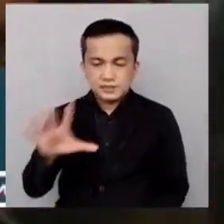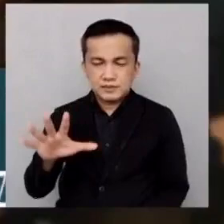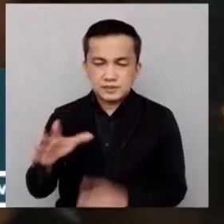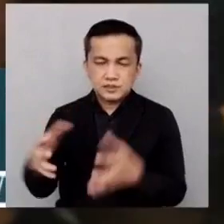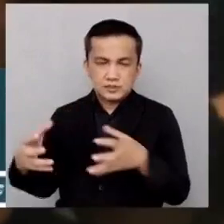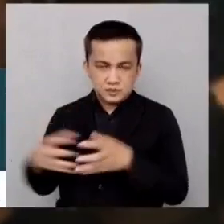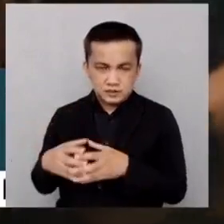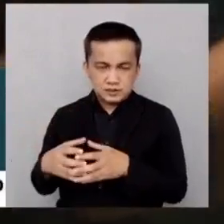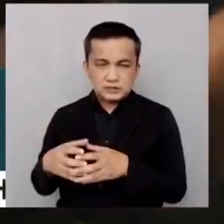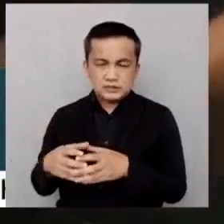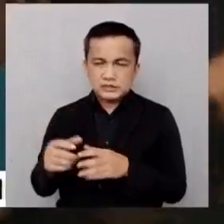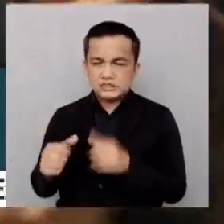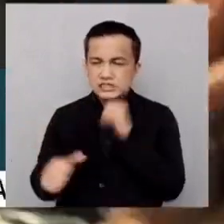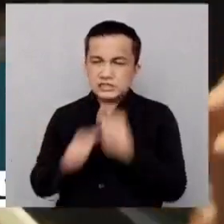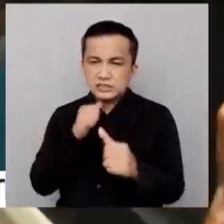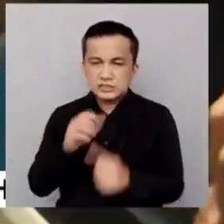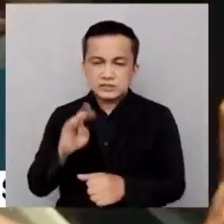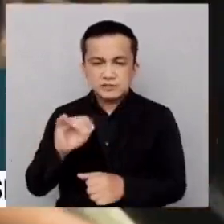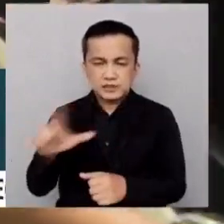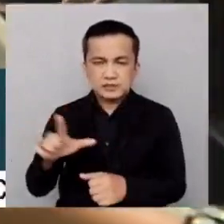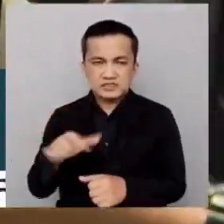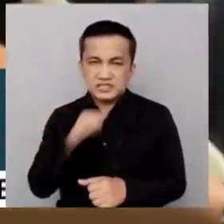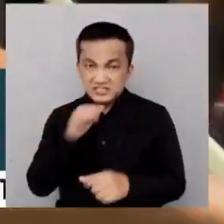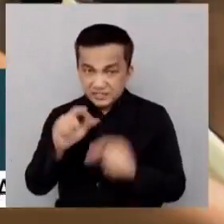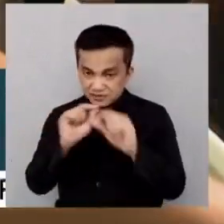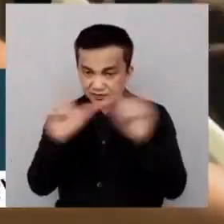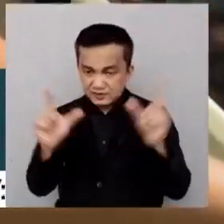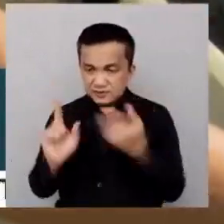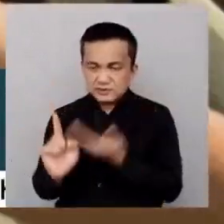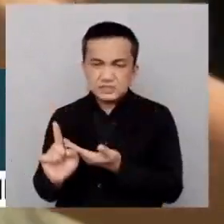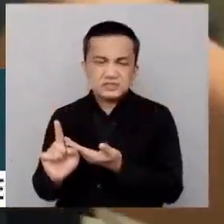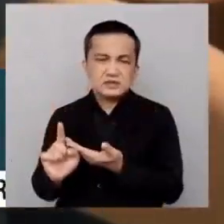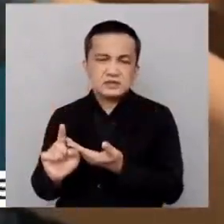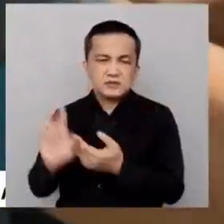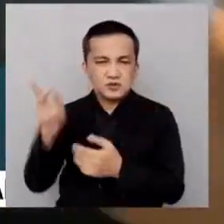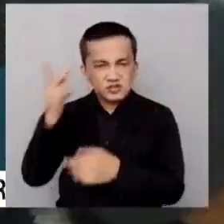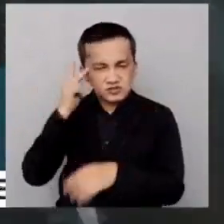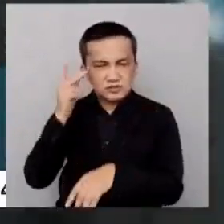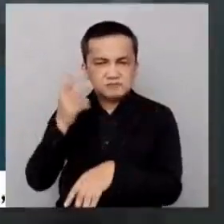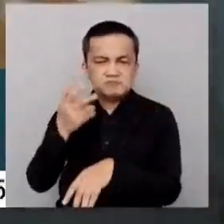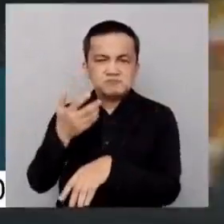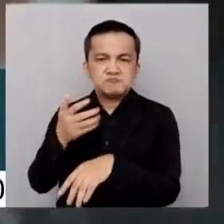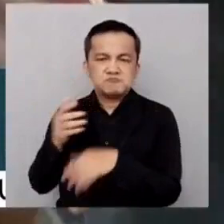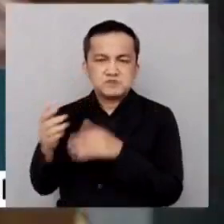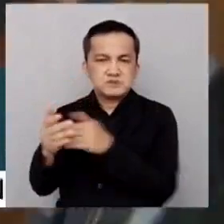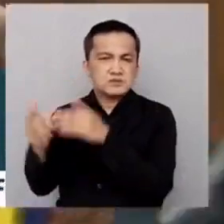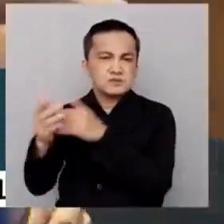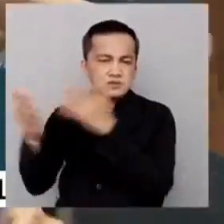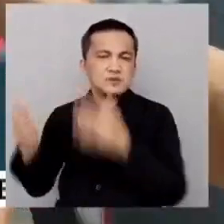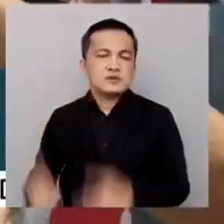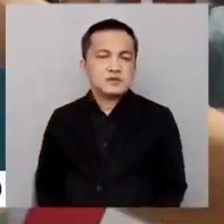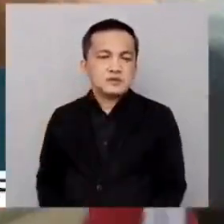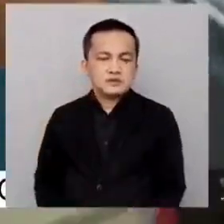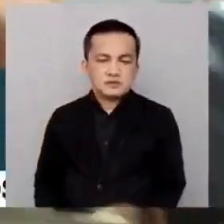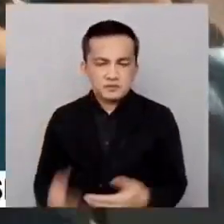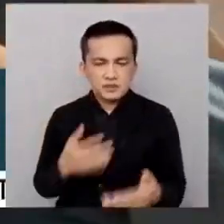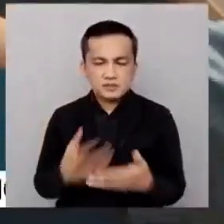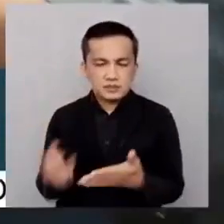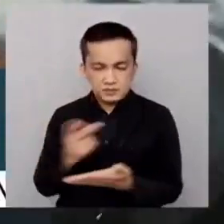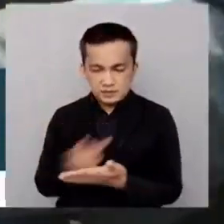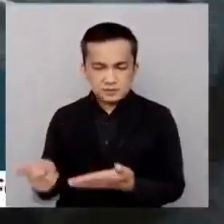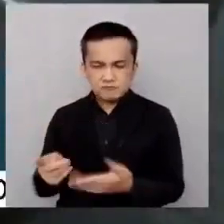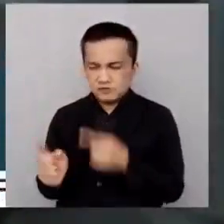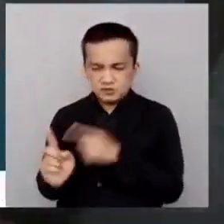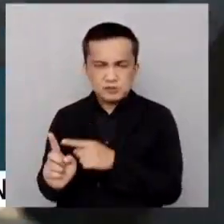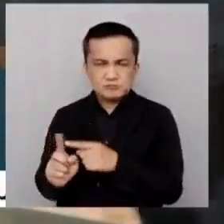is not at all surprising since she's been politically persecuted. Despite the setback, they remain unfazed as